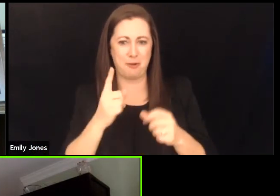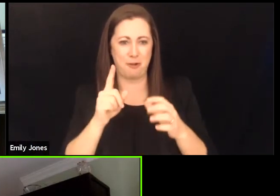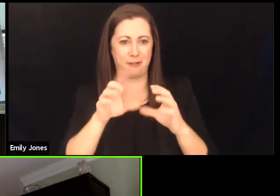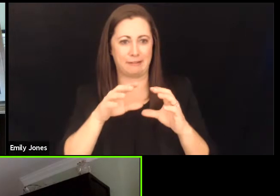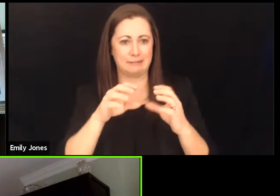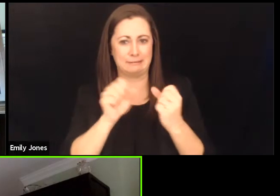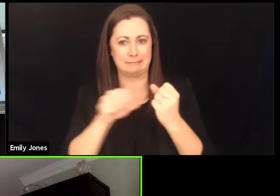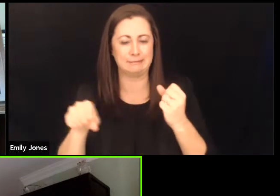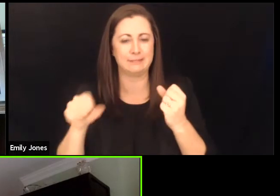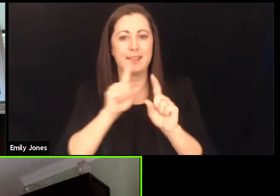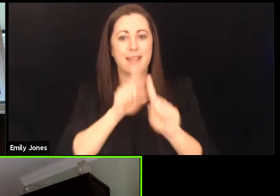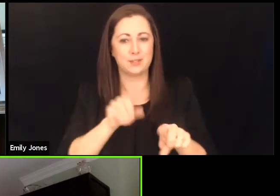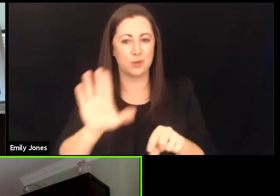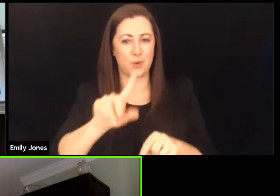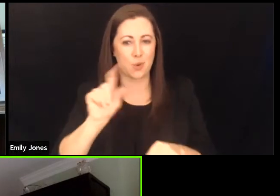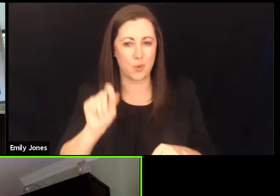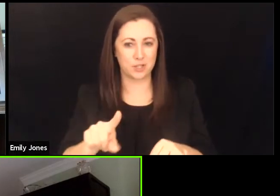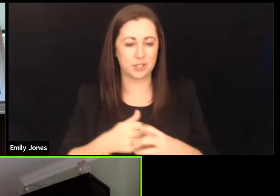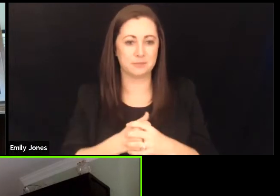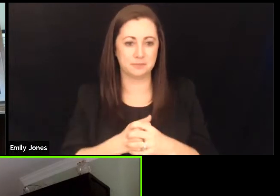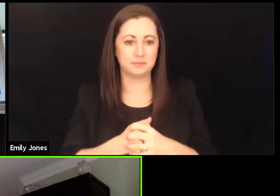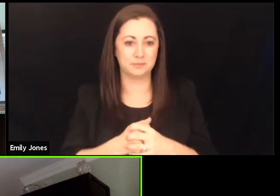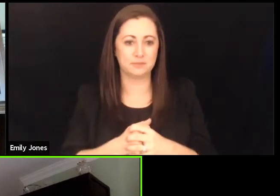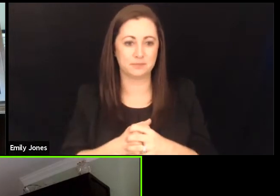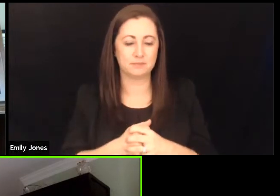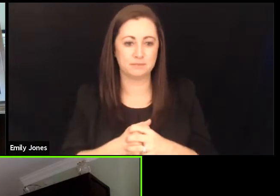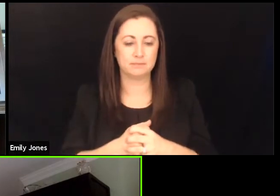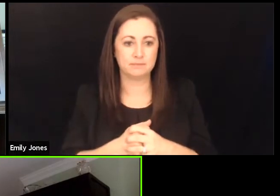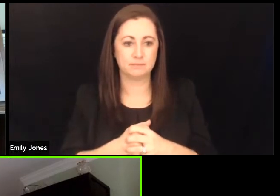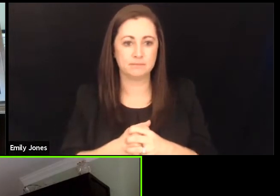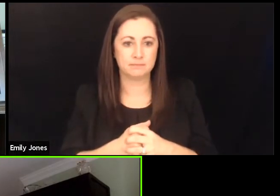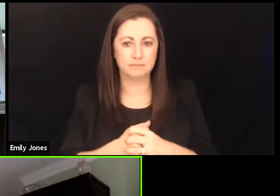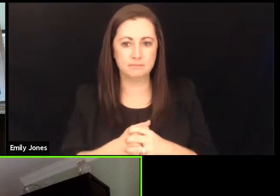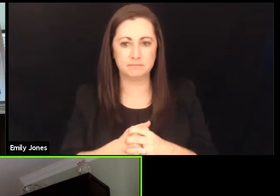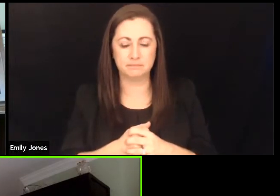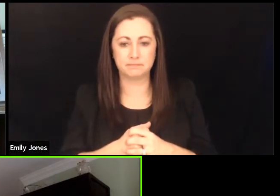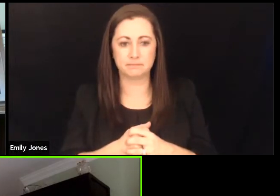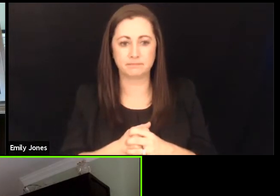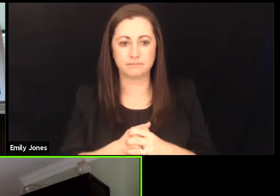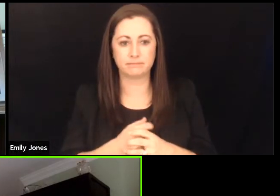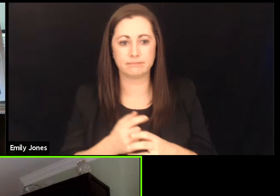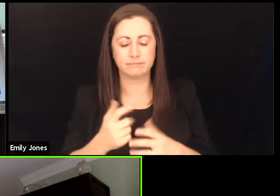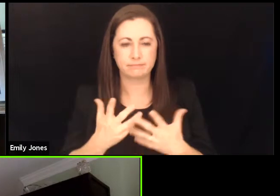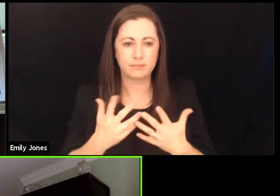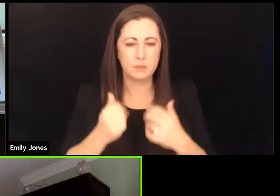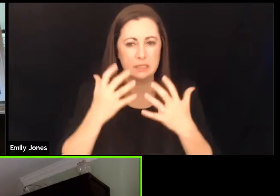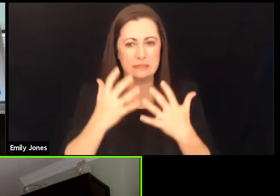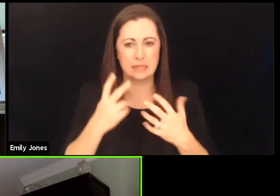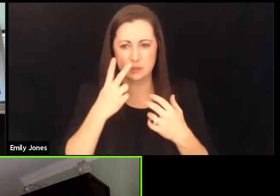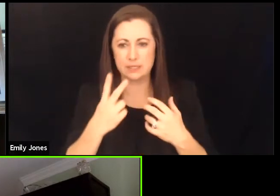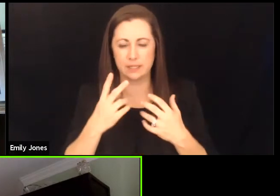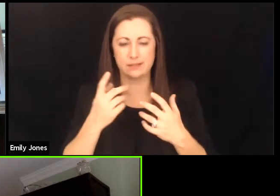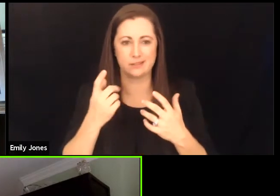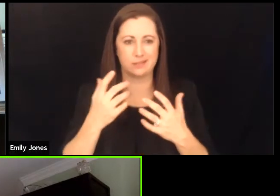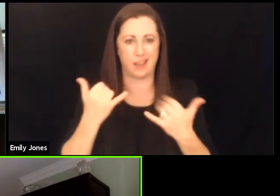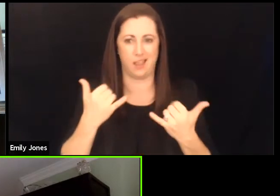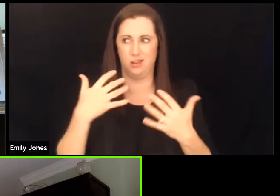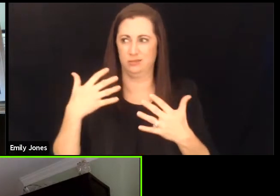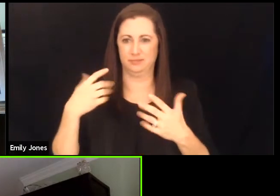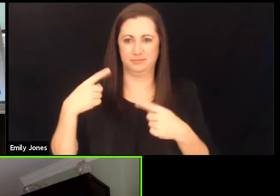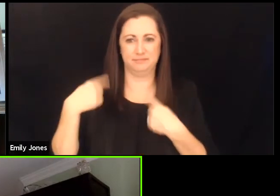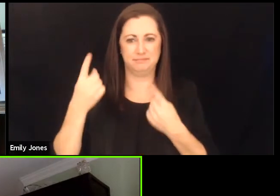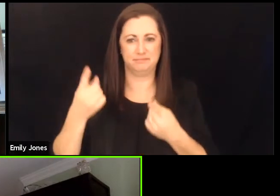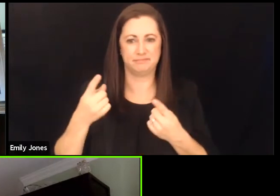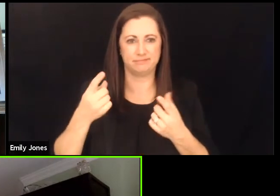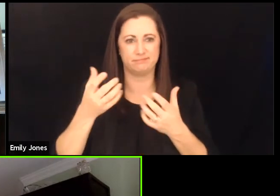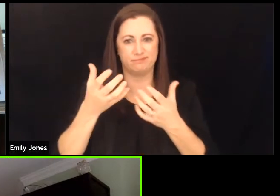I'm sorry to see that a lot of this has degenerated into some kind of partisan aspect, but it shouldn't